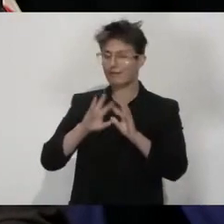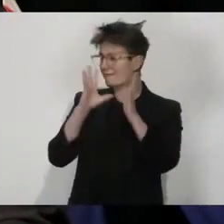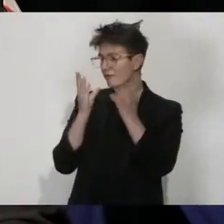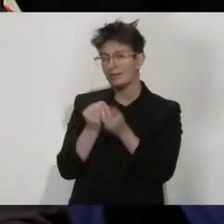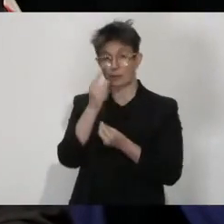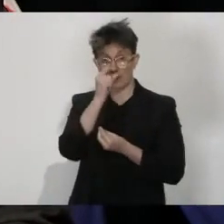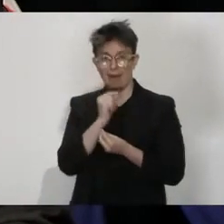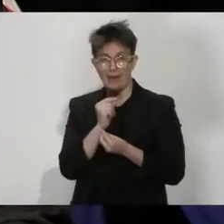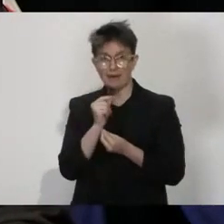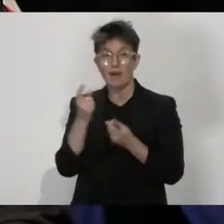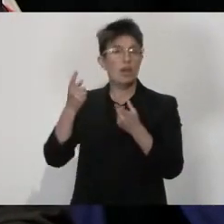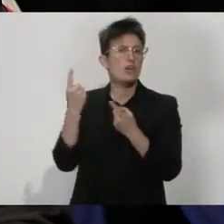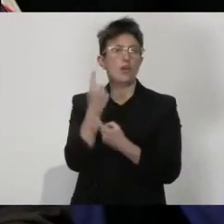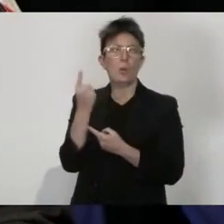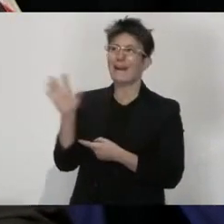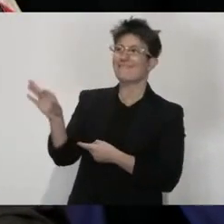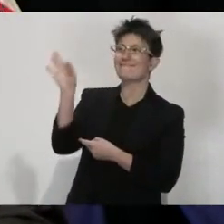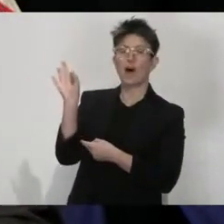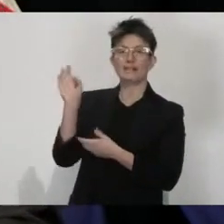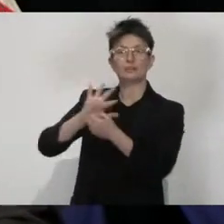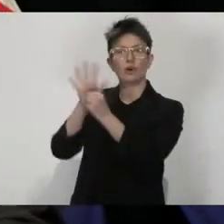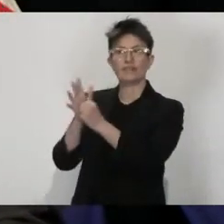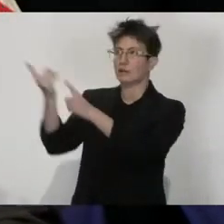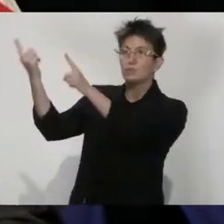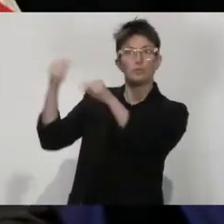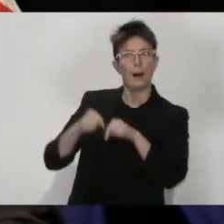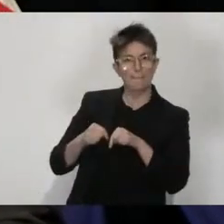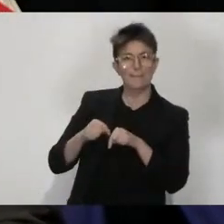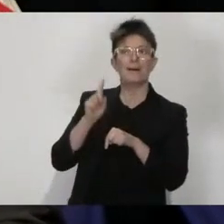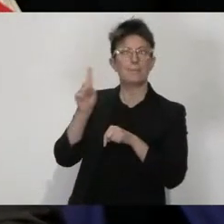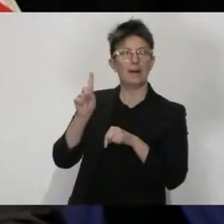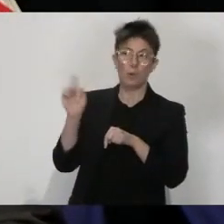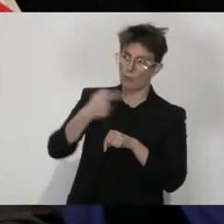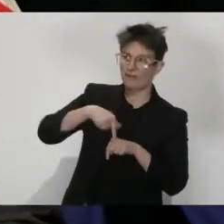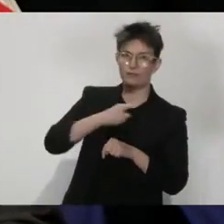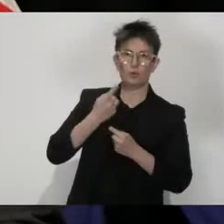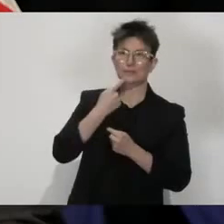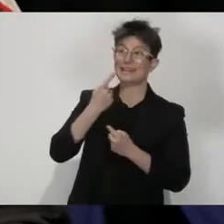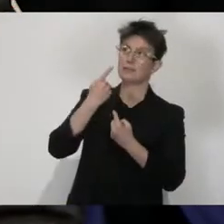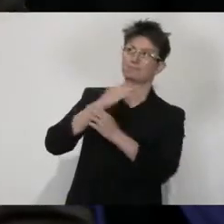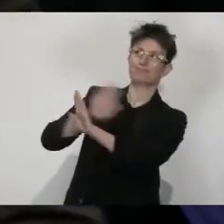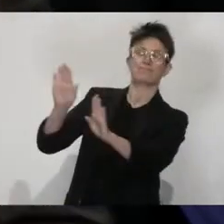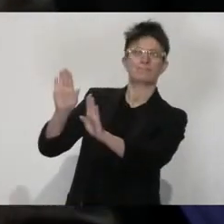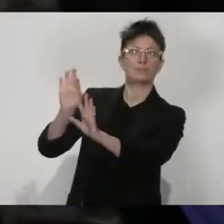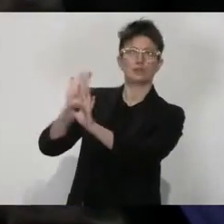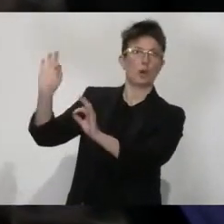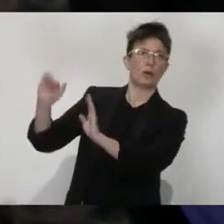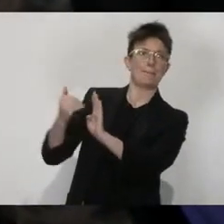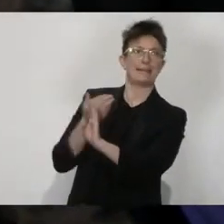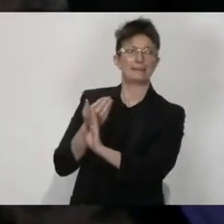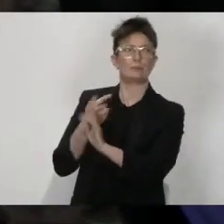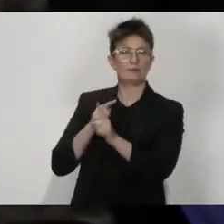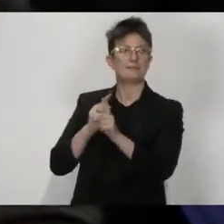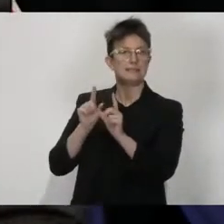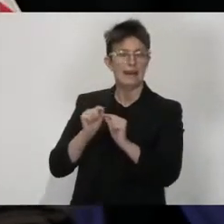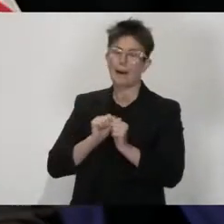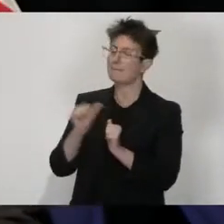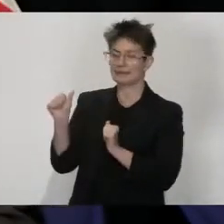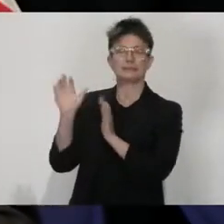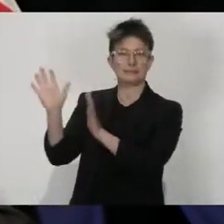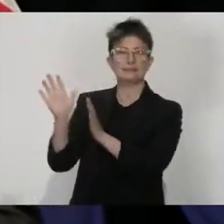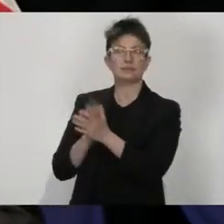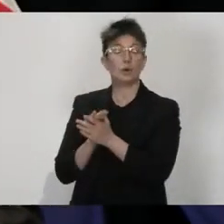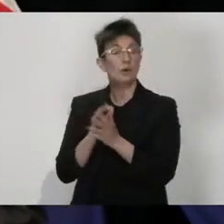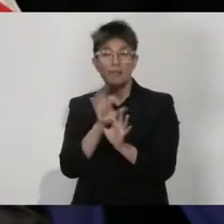COVID, but please do get a test if you are feeling at all unwell. I also need to remind Aucklanders that restrictions do